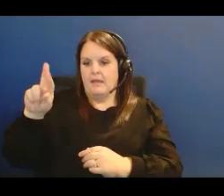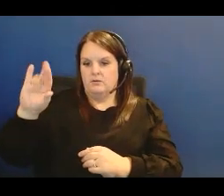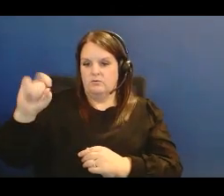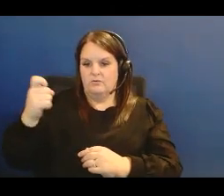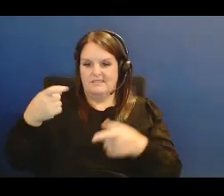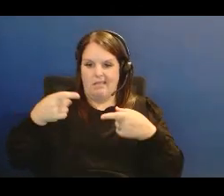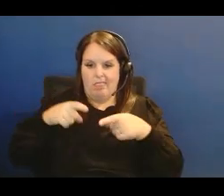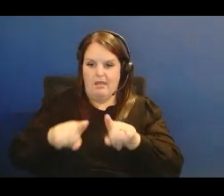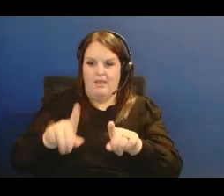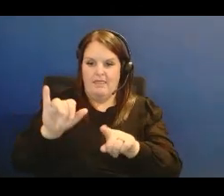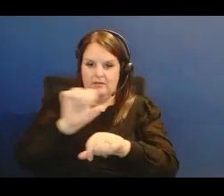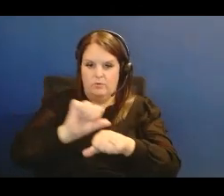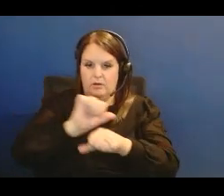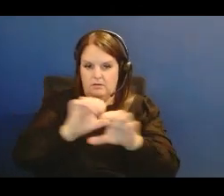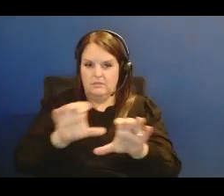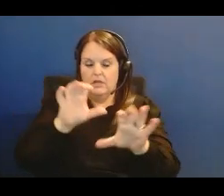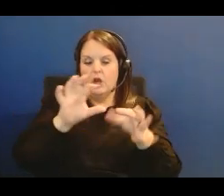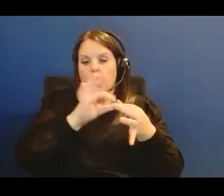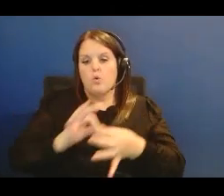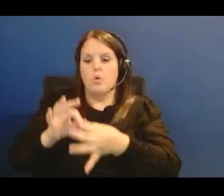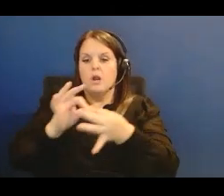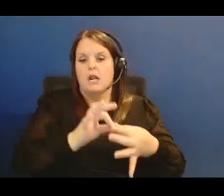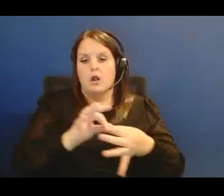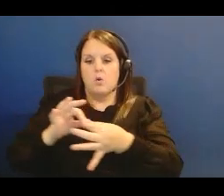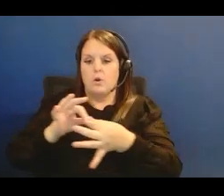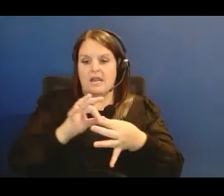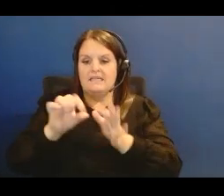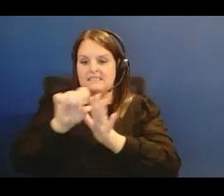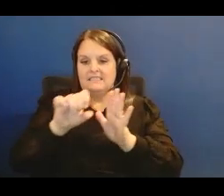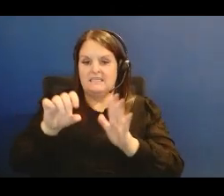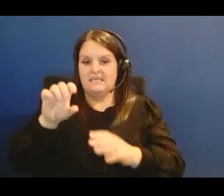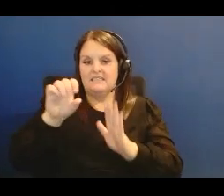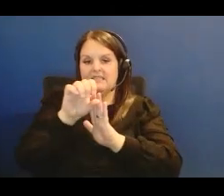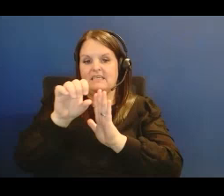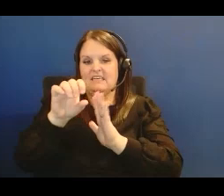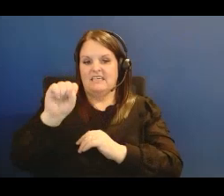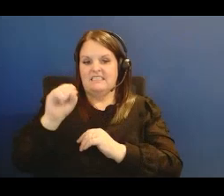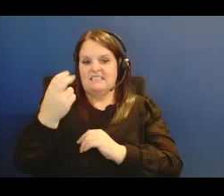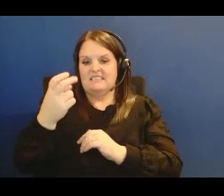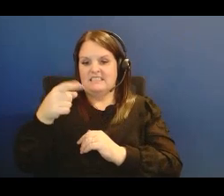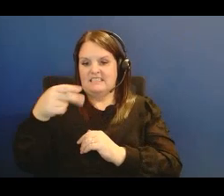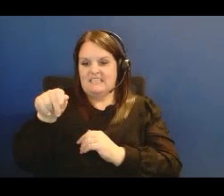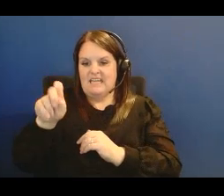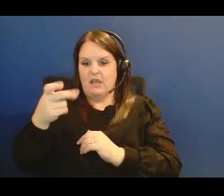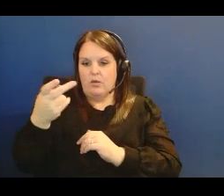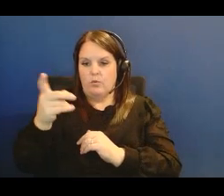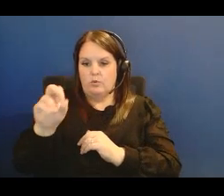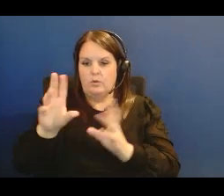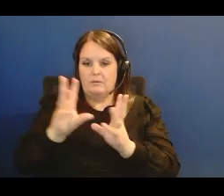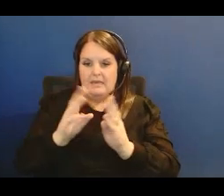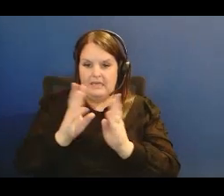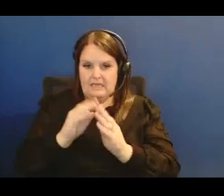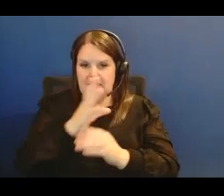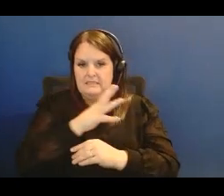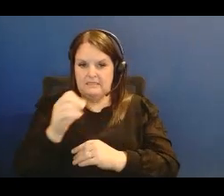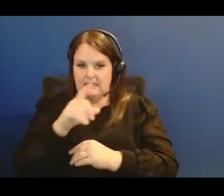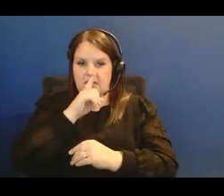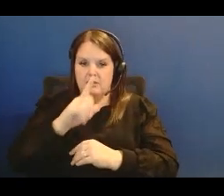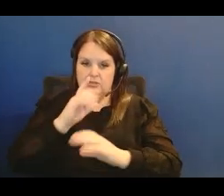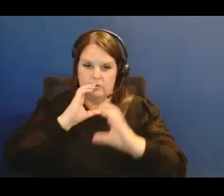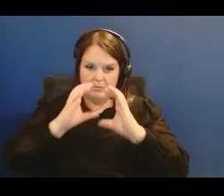worked on. Coordination of stakeholder meetings across state agencies to improve communication and identify